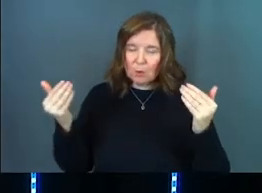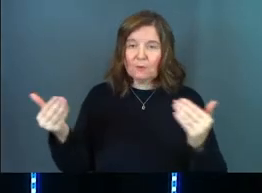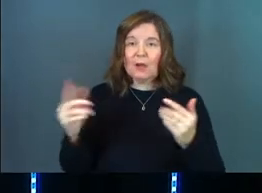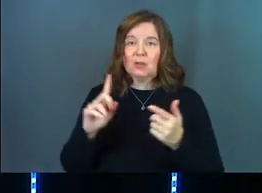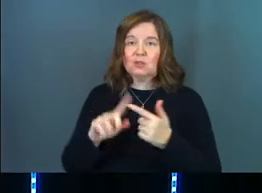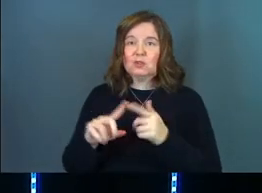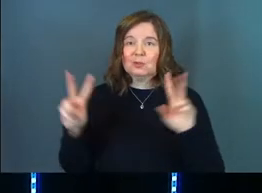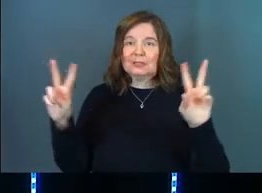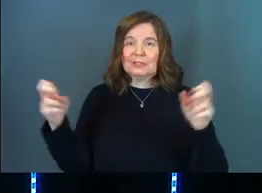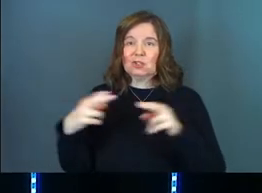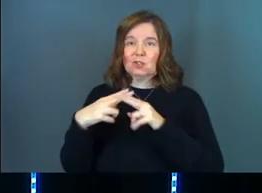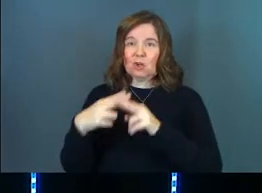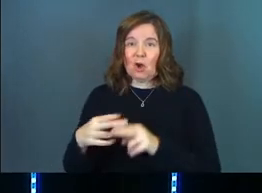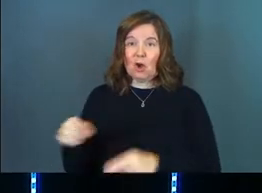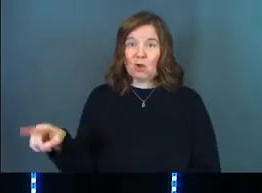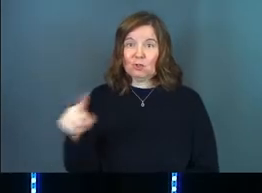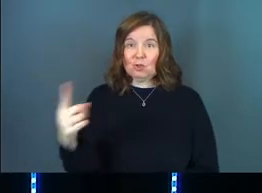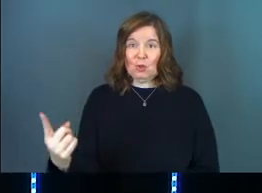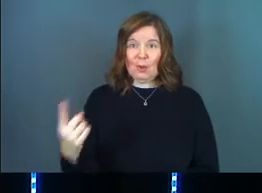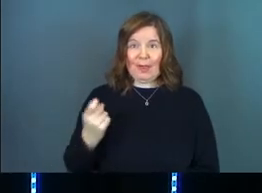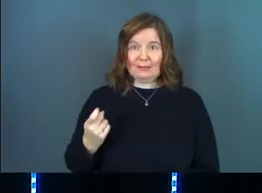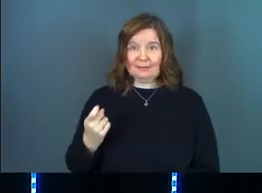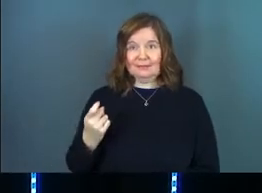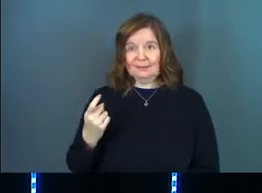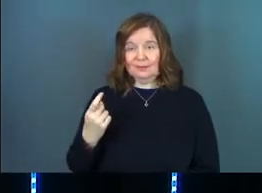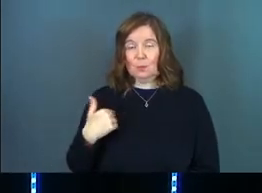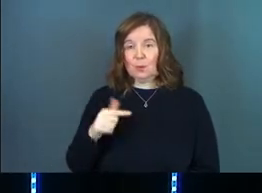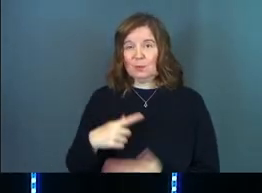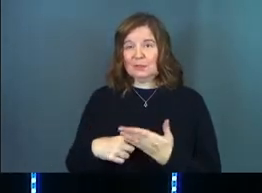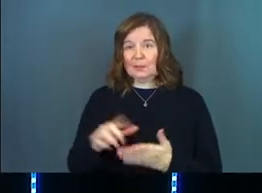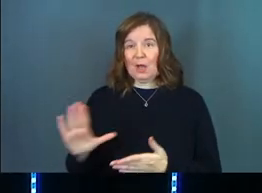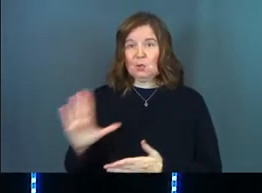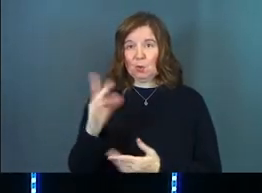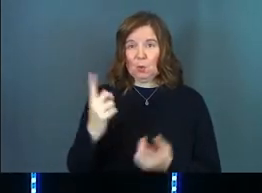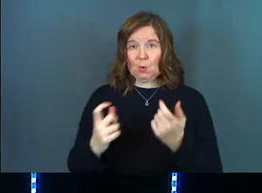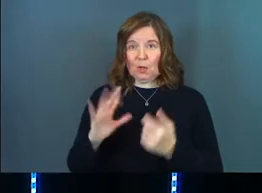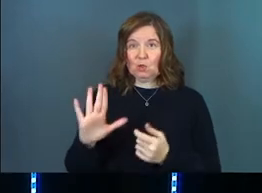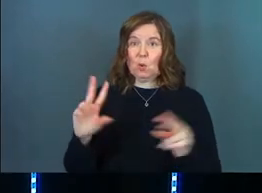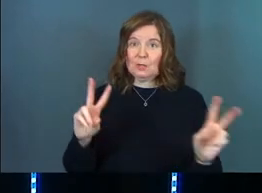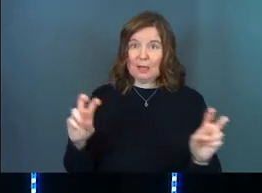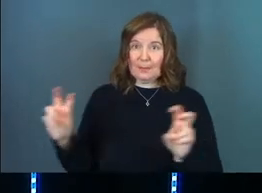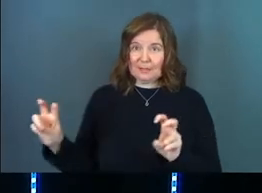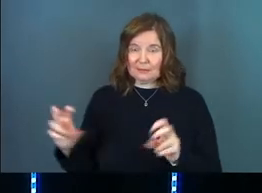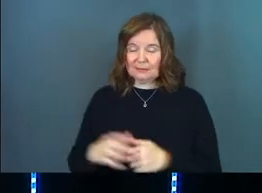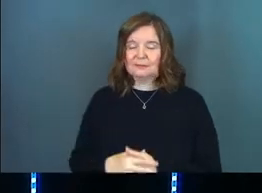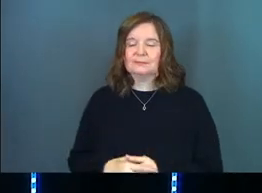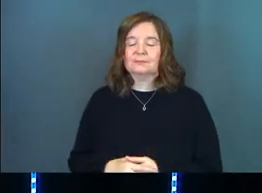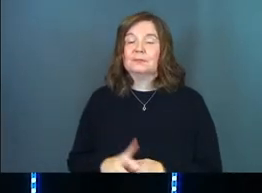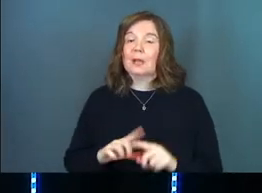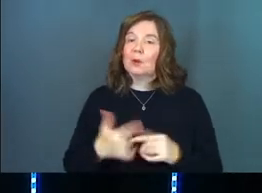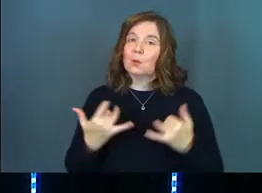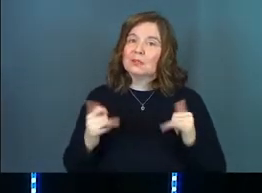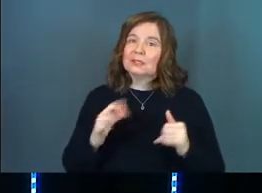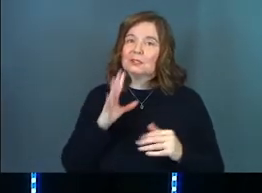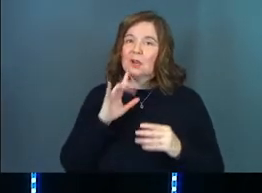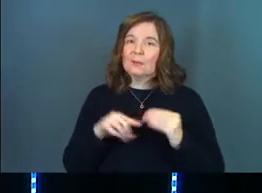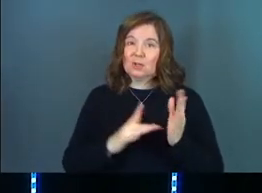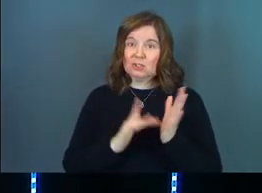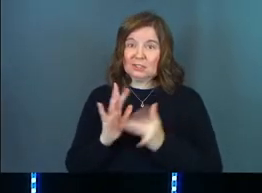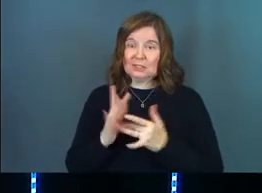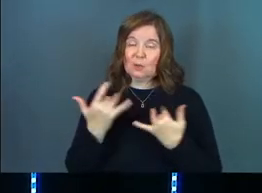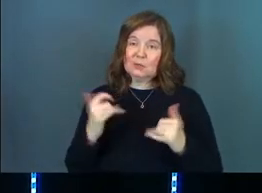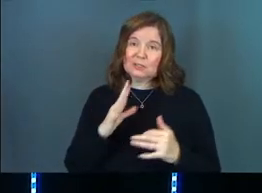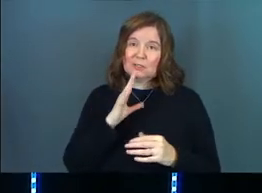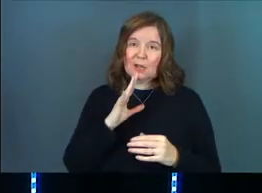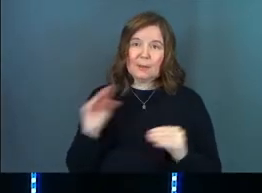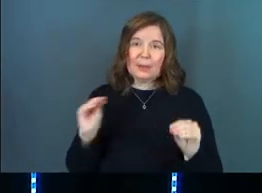to the series called You Asked For It, where we're going to go over your questions and your topics. But we're still talking about Jesus.